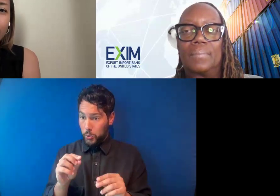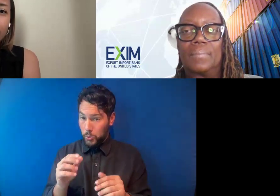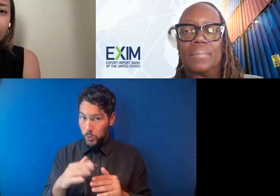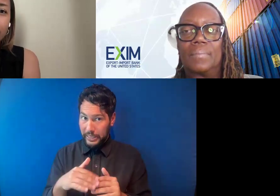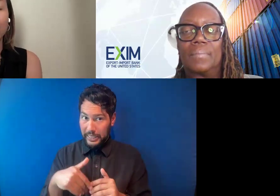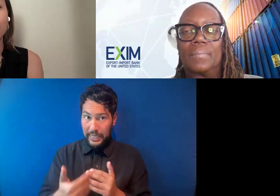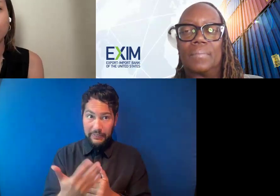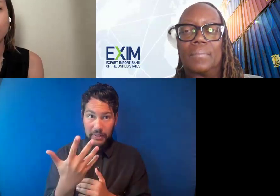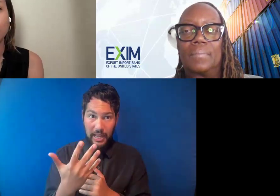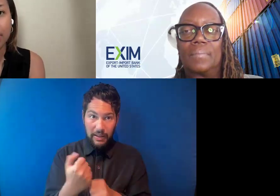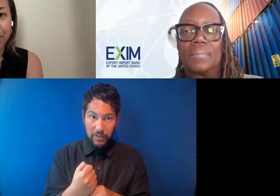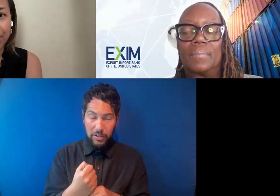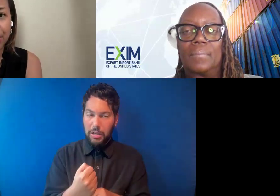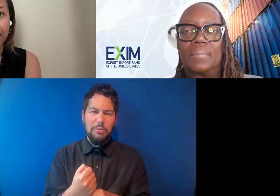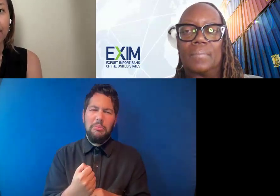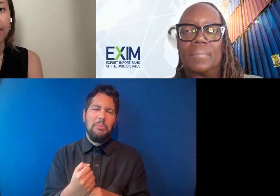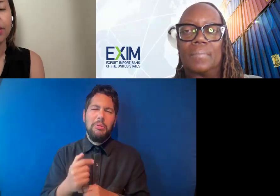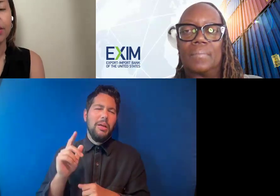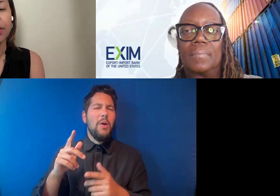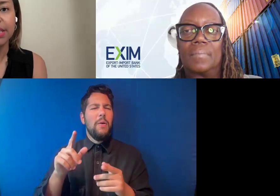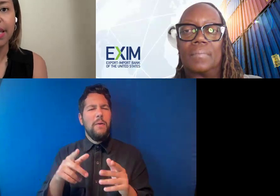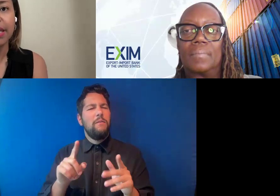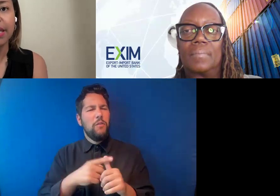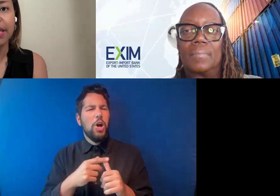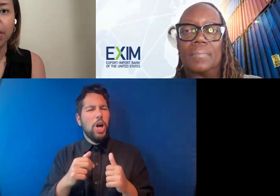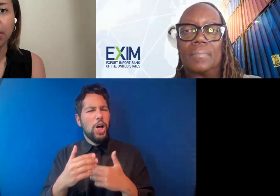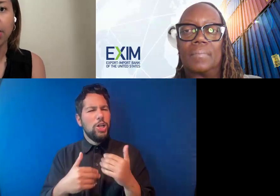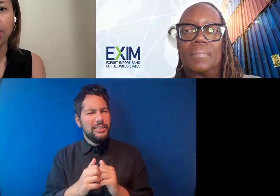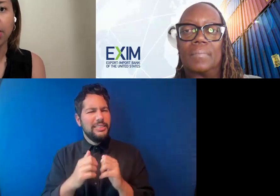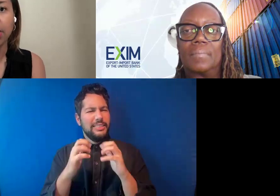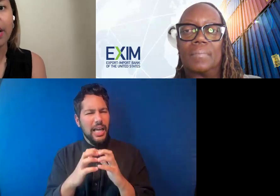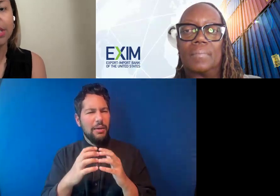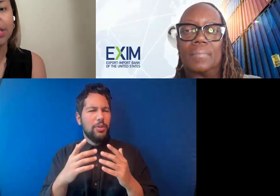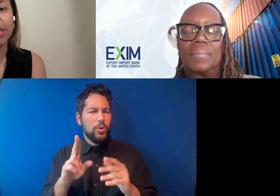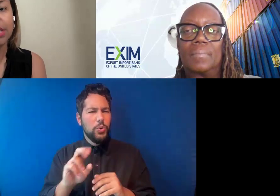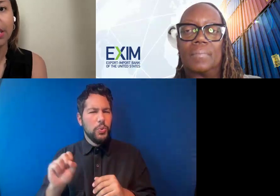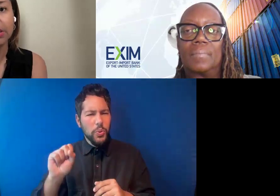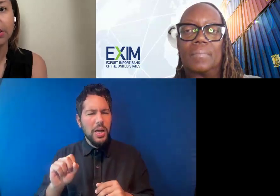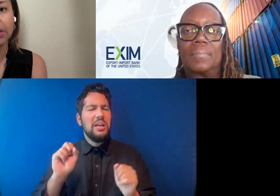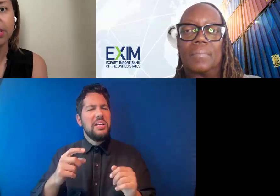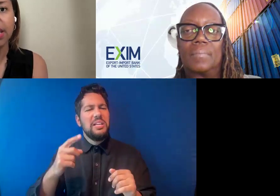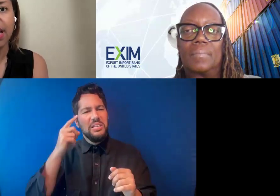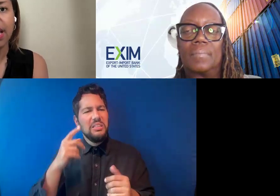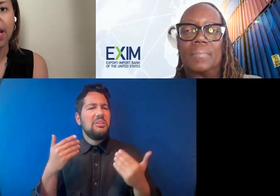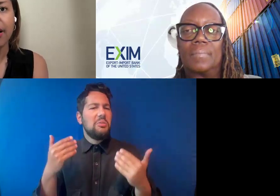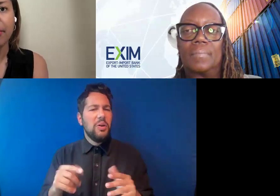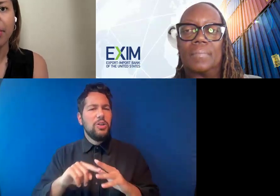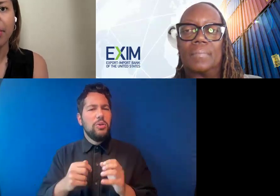years. It was more of one of those, once we're established here in the United States, then we can look at going outside of the United